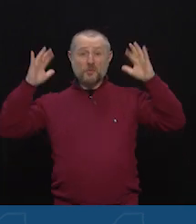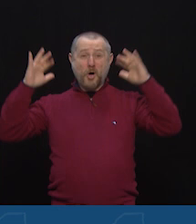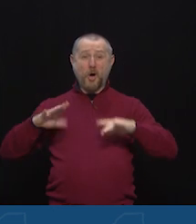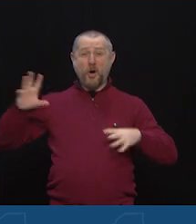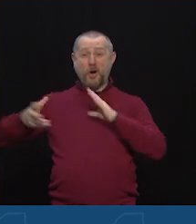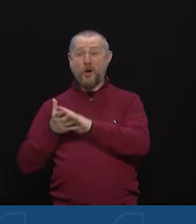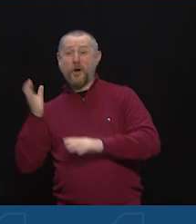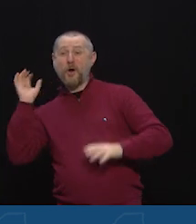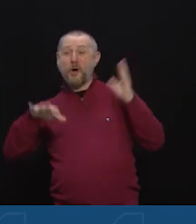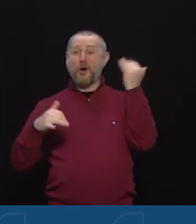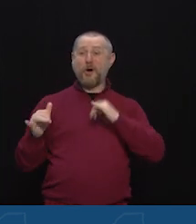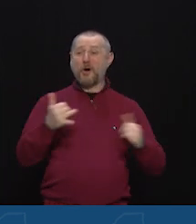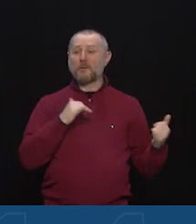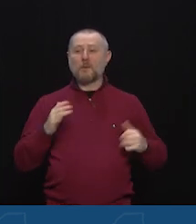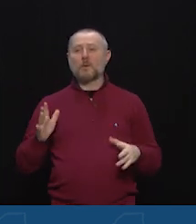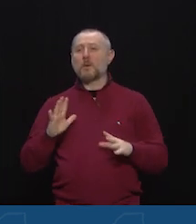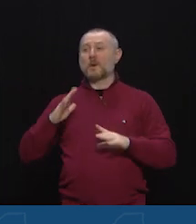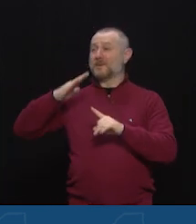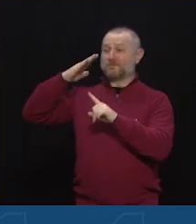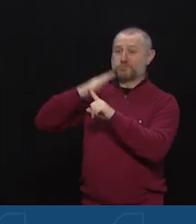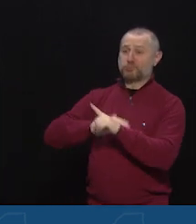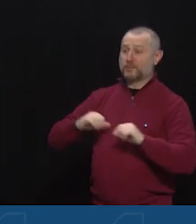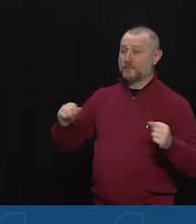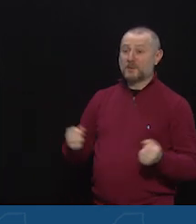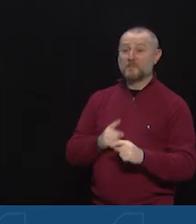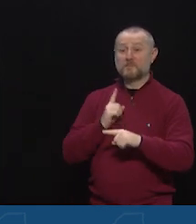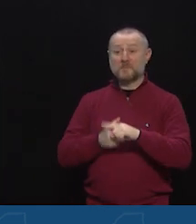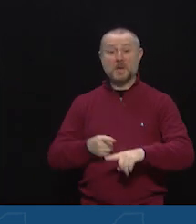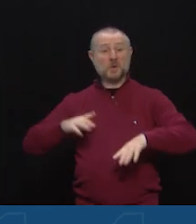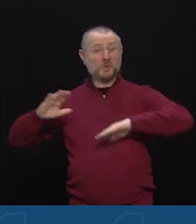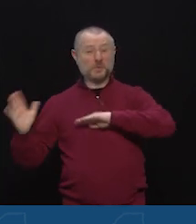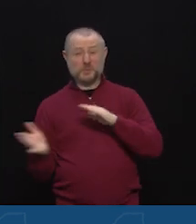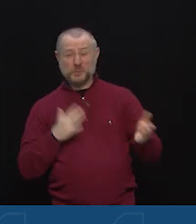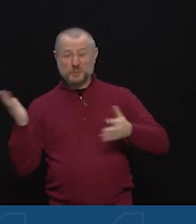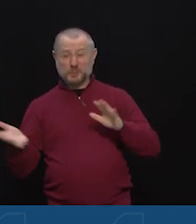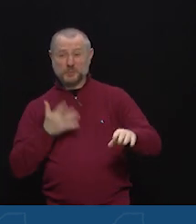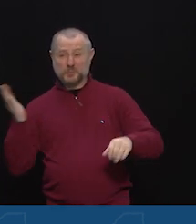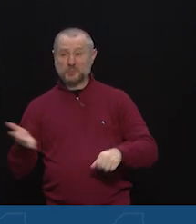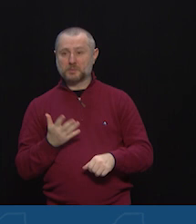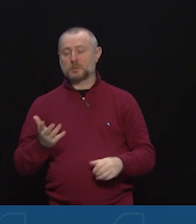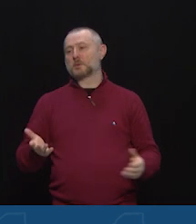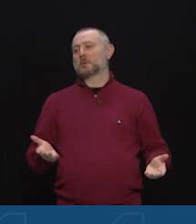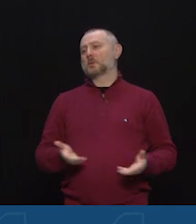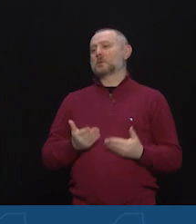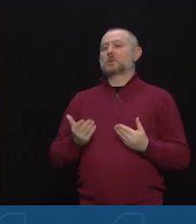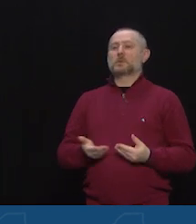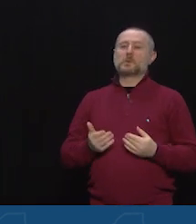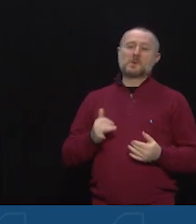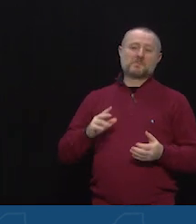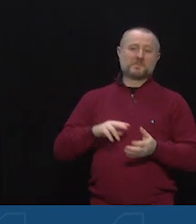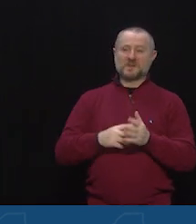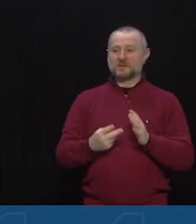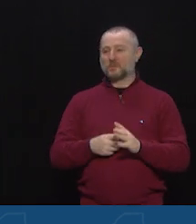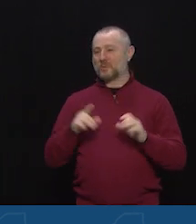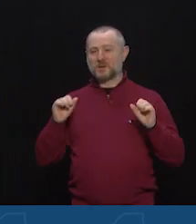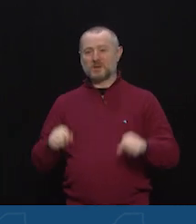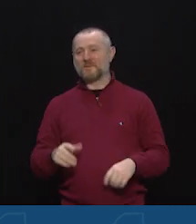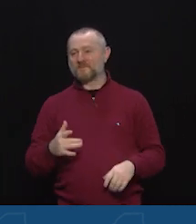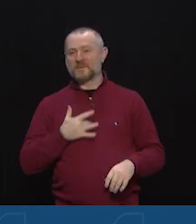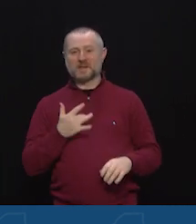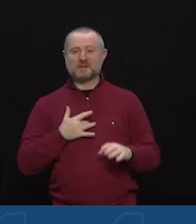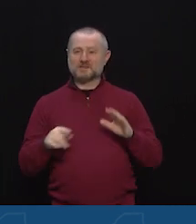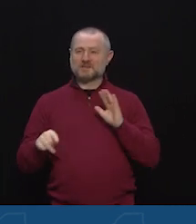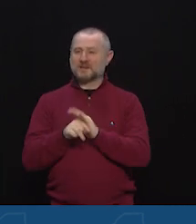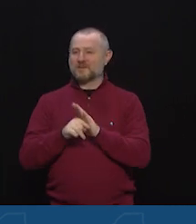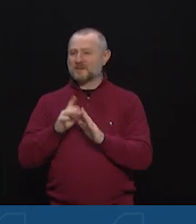chills, not just the actual temperature, but you need to calculate the outdoor temperature with the wind, and that gives you the actual real feel on your skin. And there'll